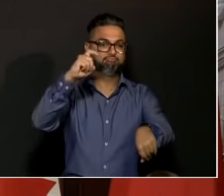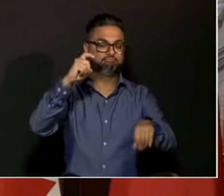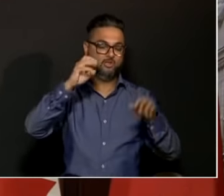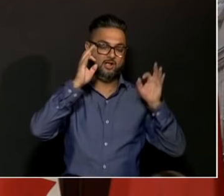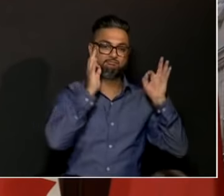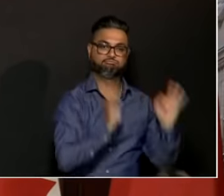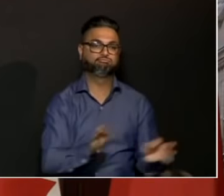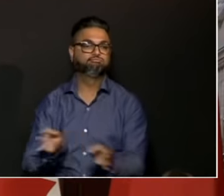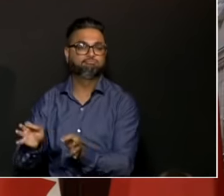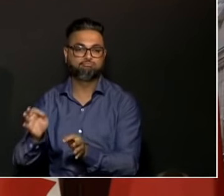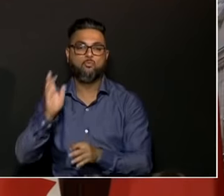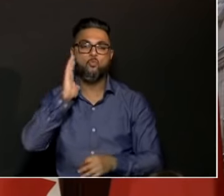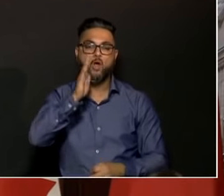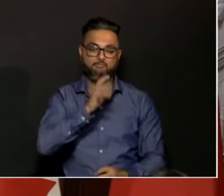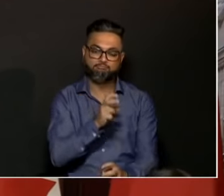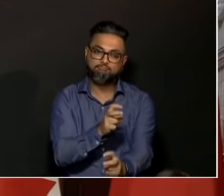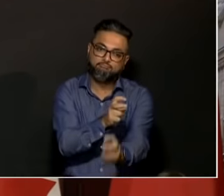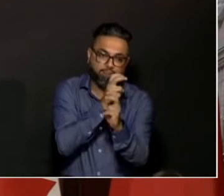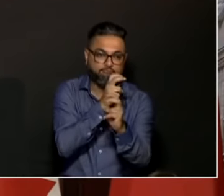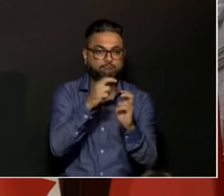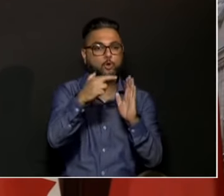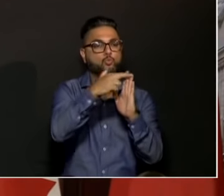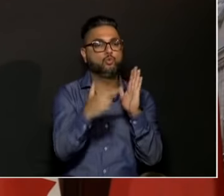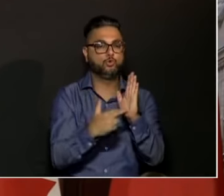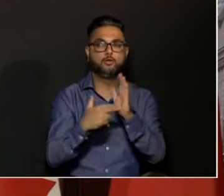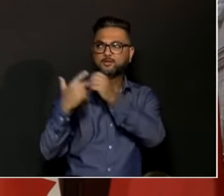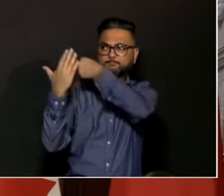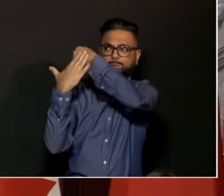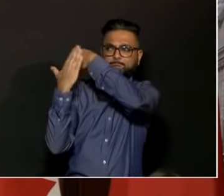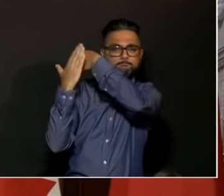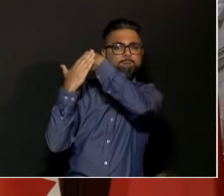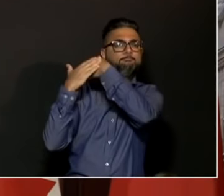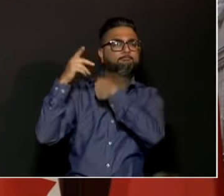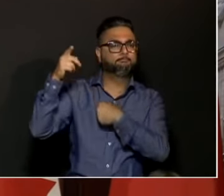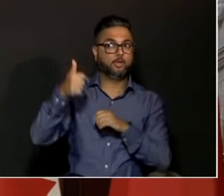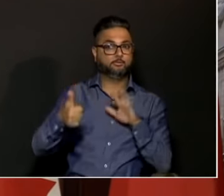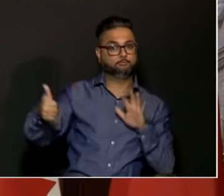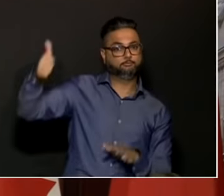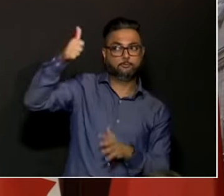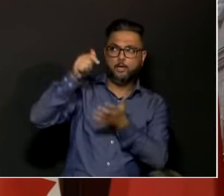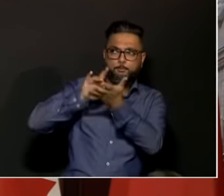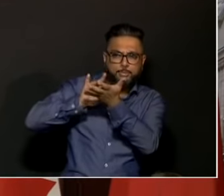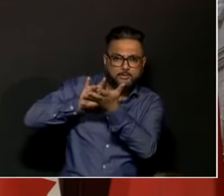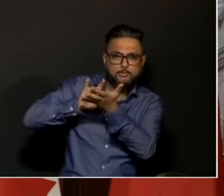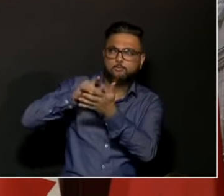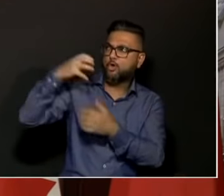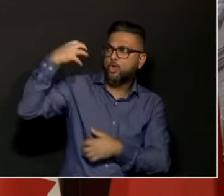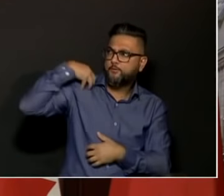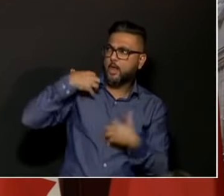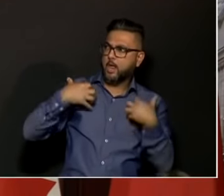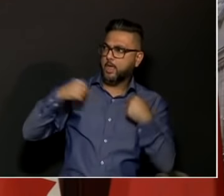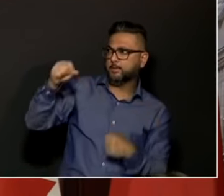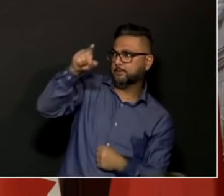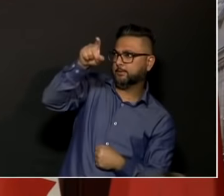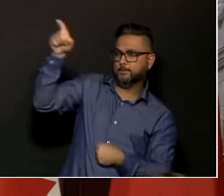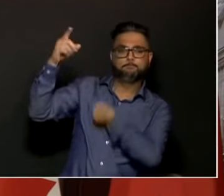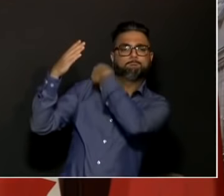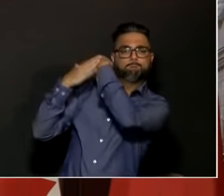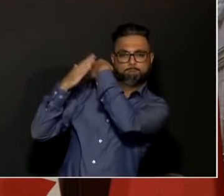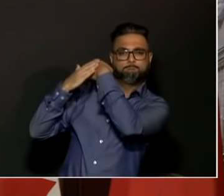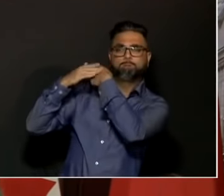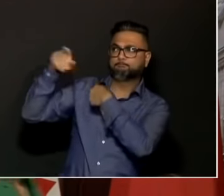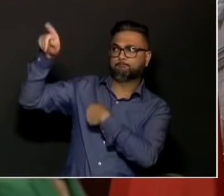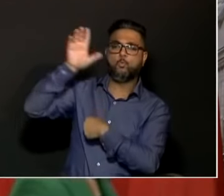today based on the advice that we've received from the Chief Medical Officer of Health and the health measures table. Follow